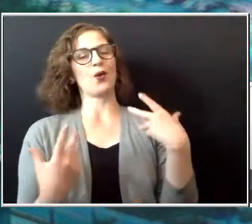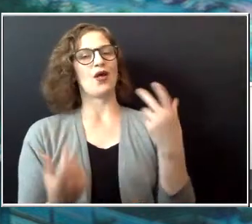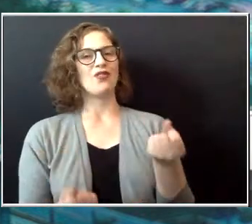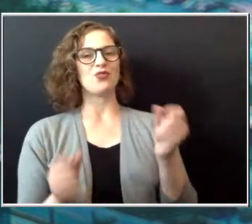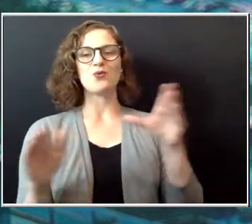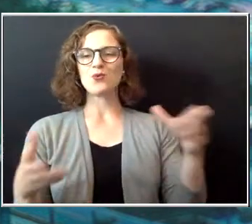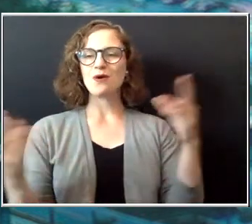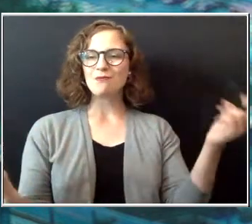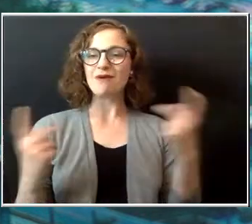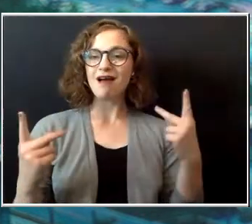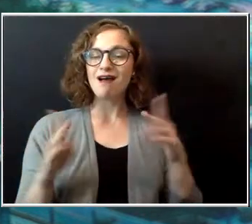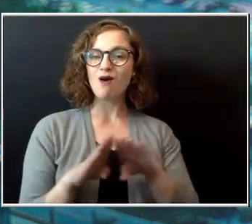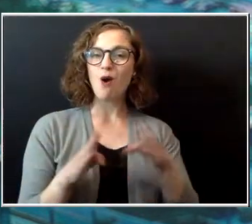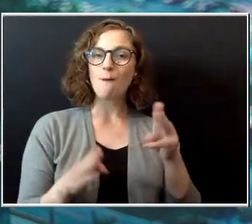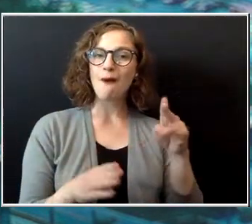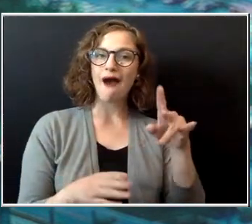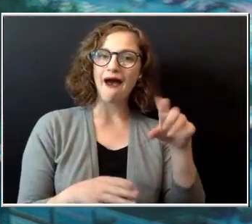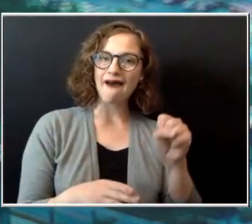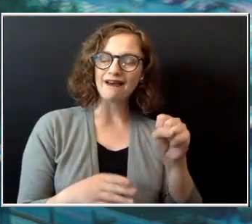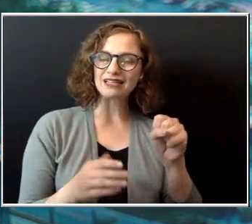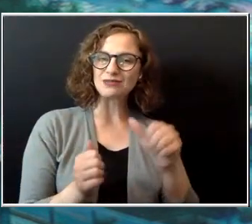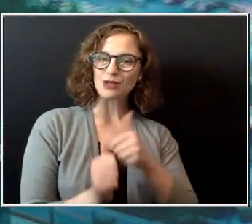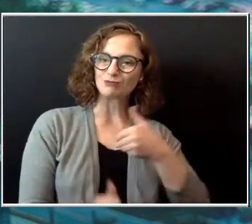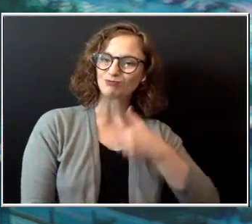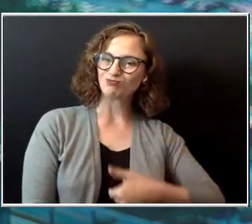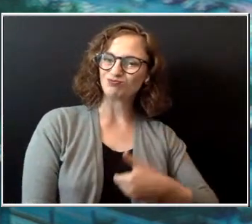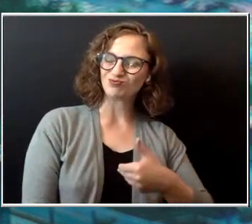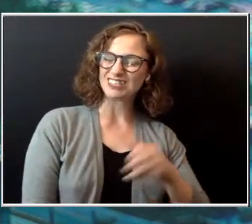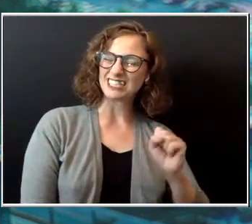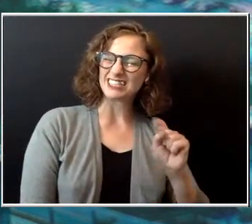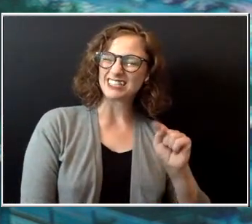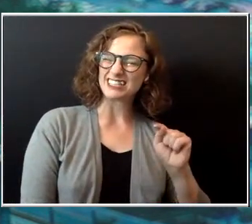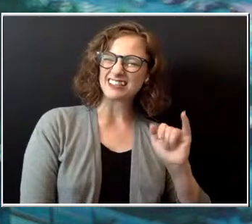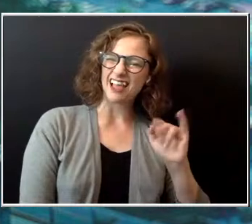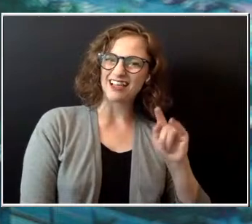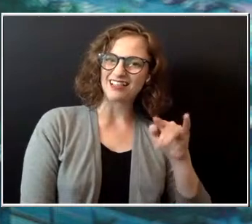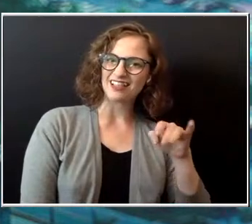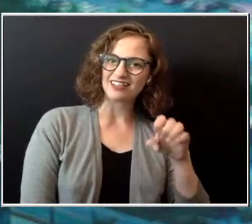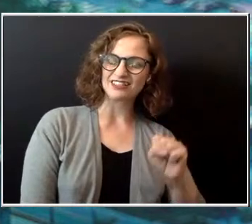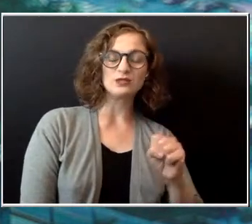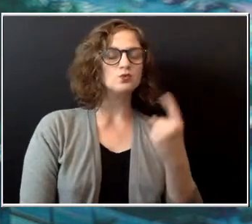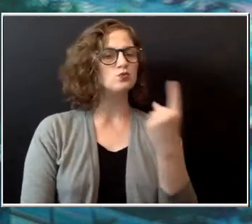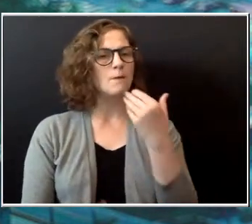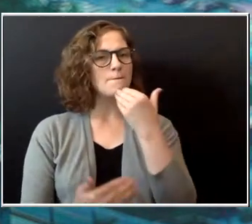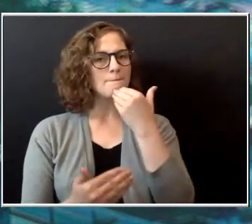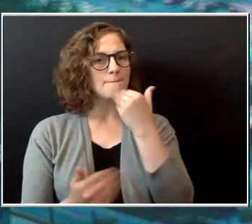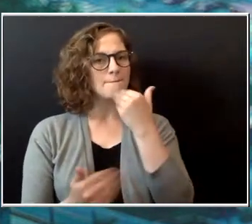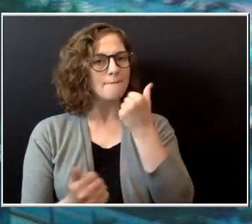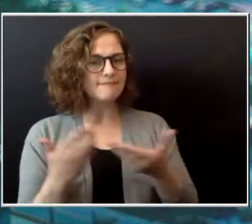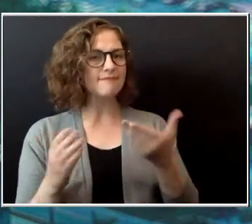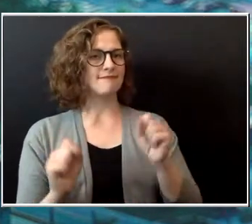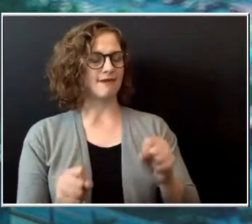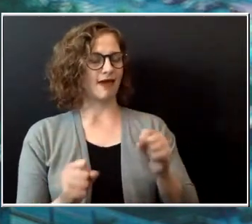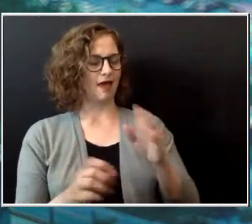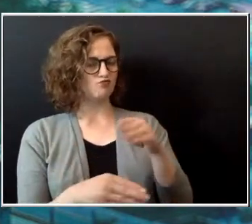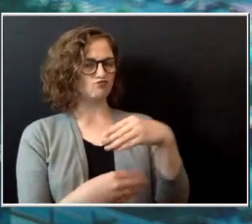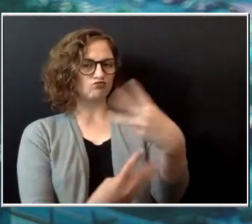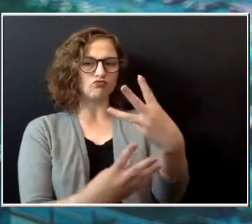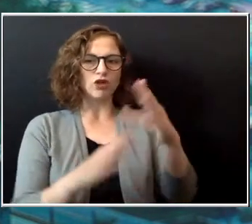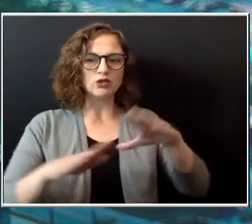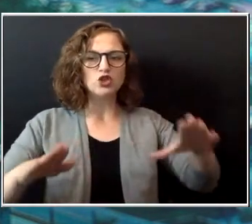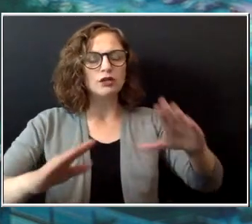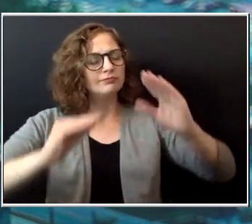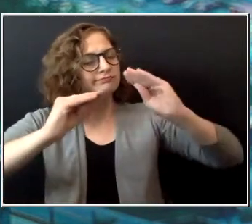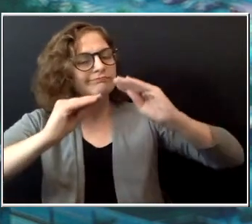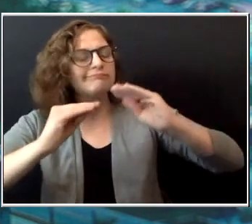One of the best things we could do for children is teach them how to eat well and stay active. We want those